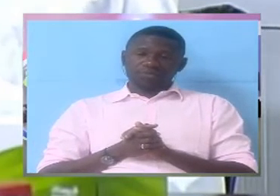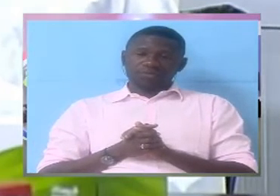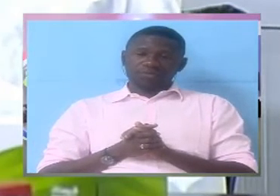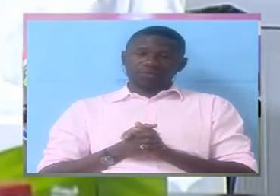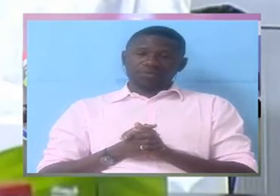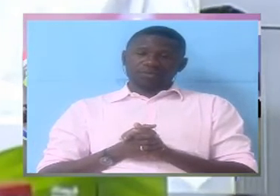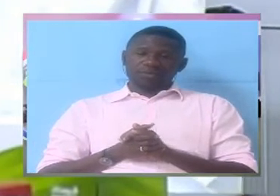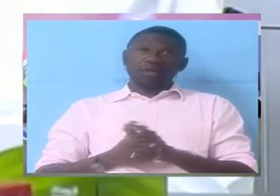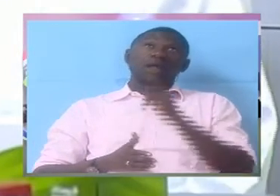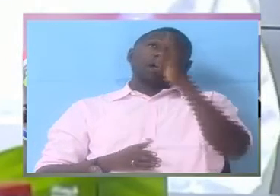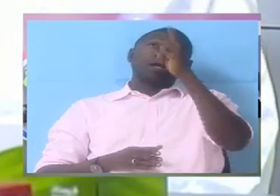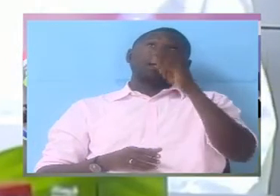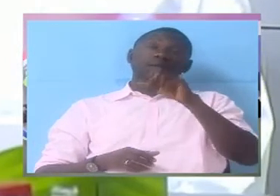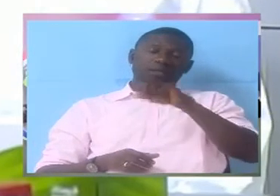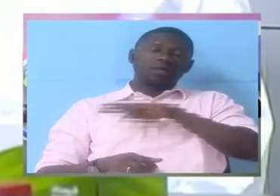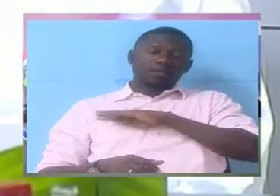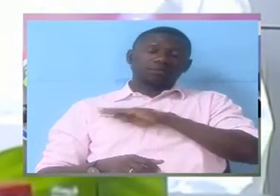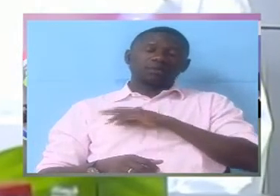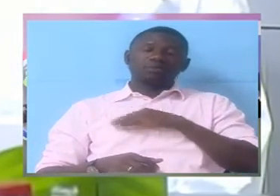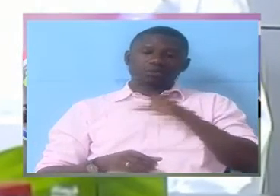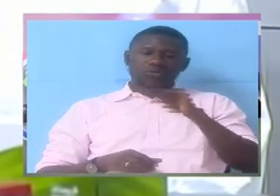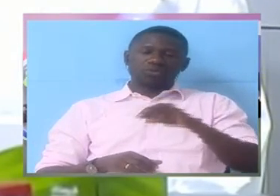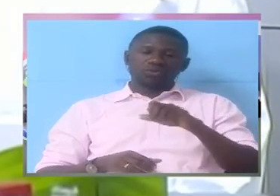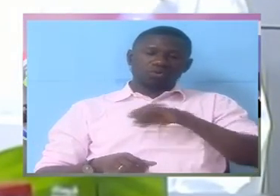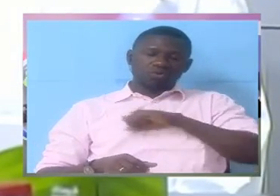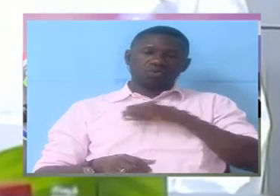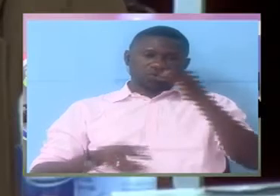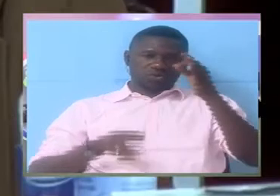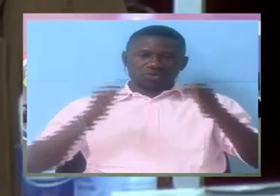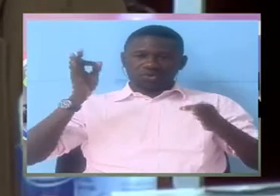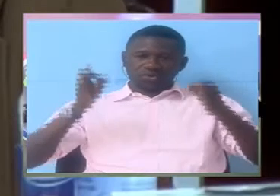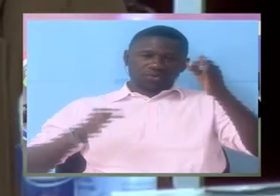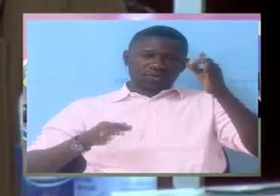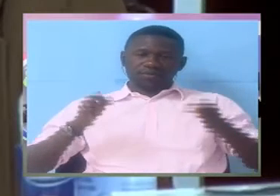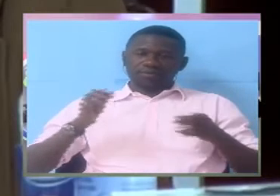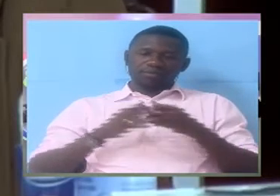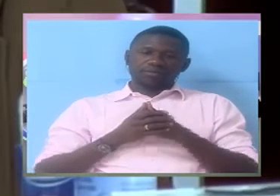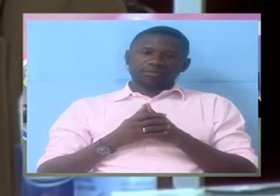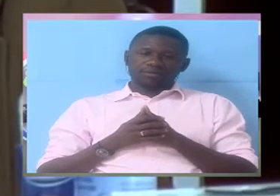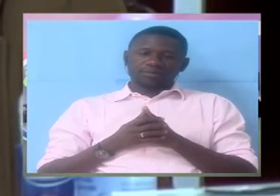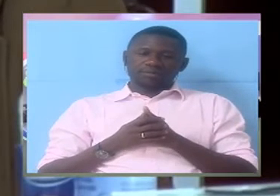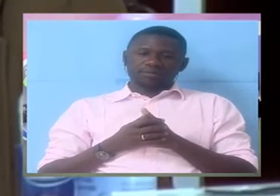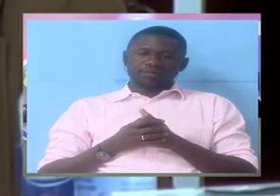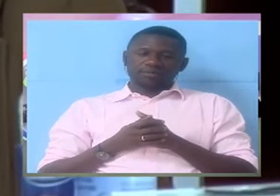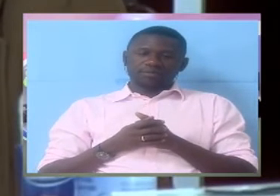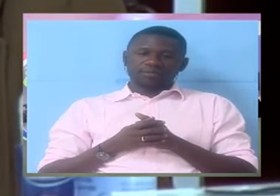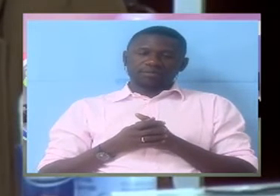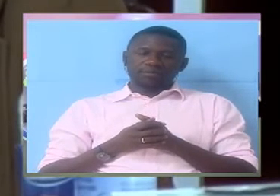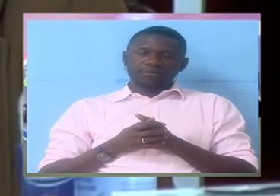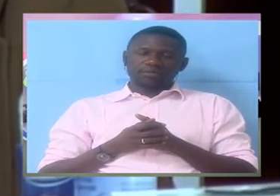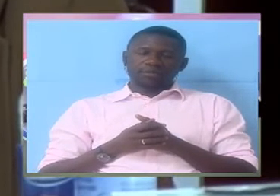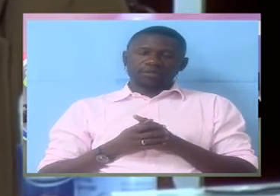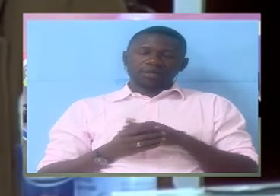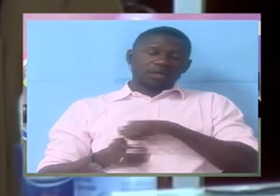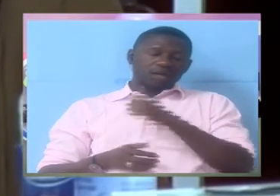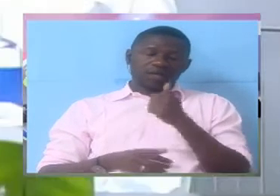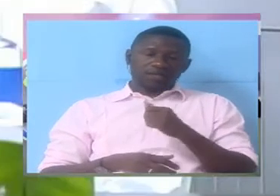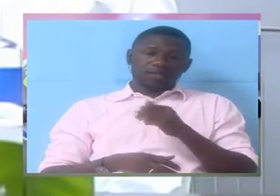mbara konti bokela and Allah will do his auditing alun water and